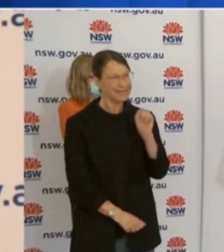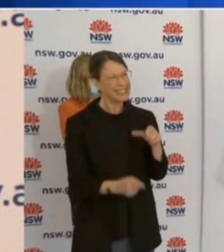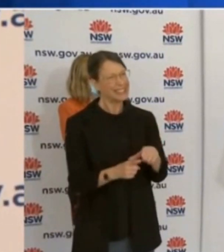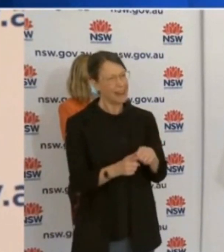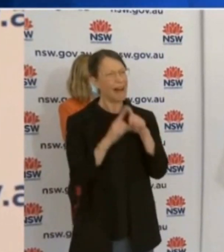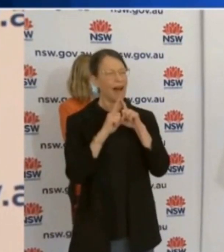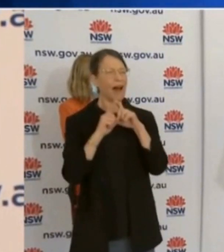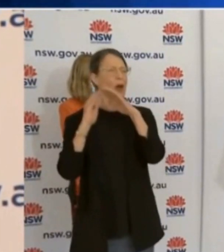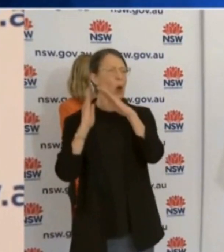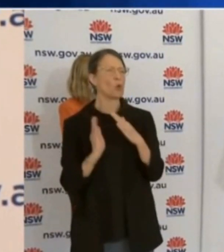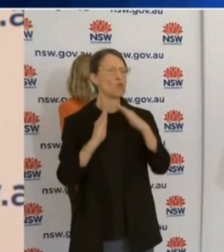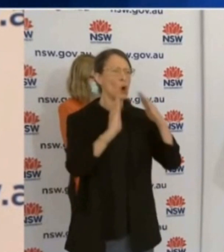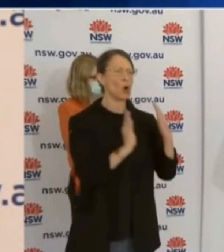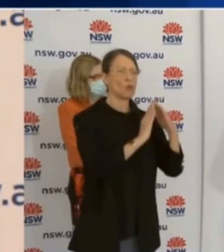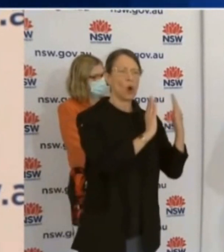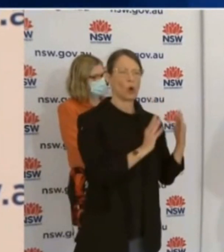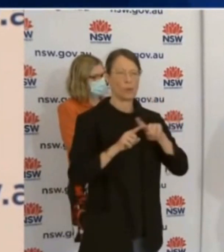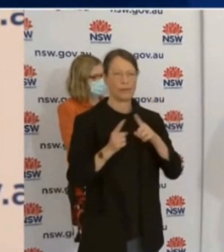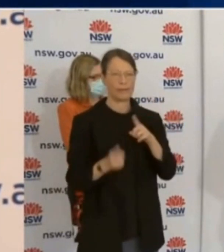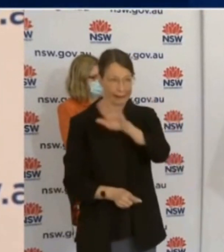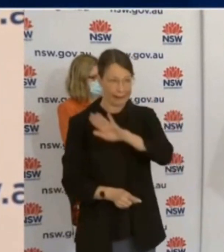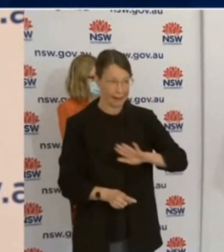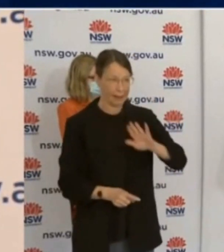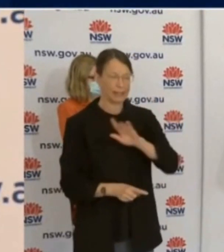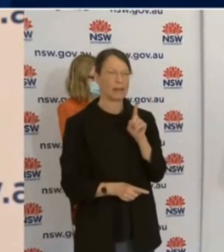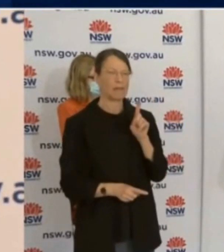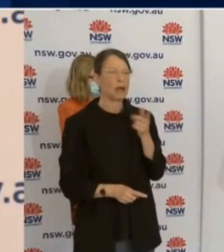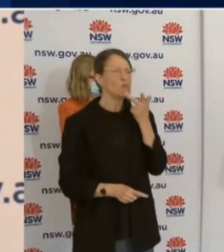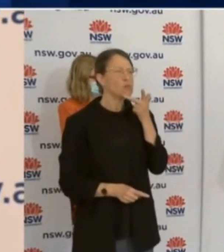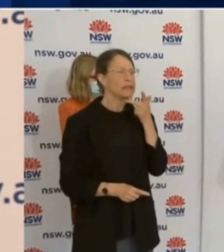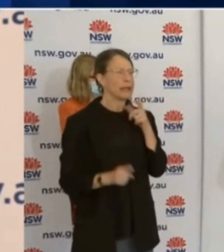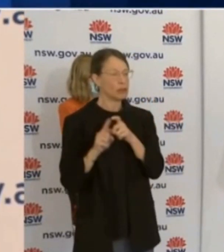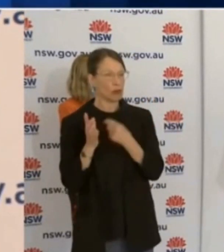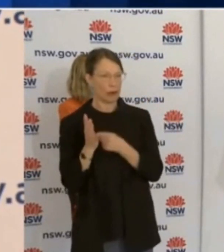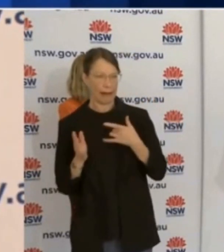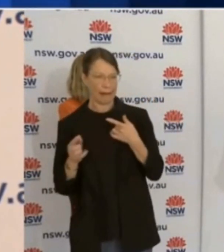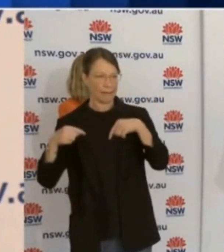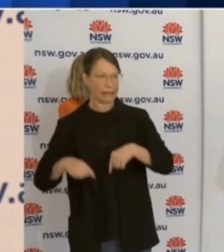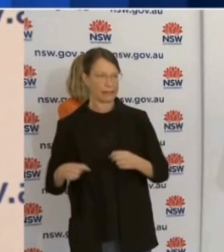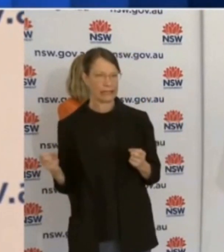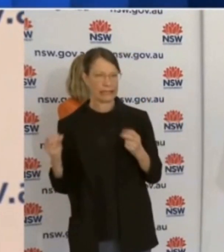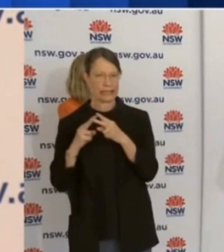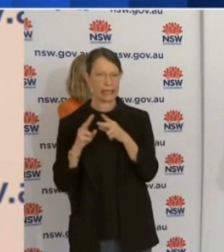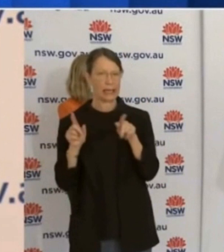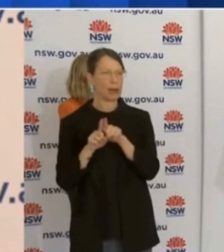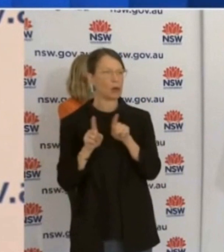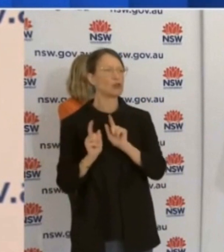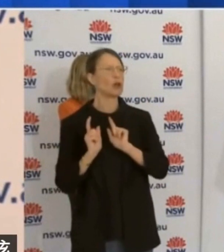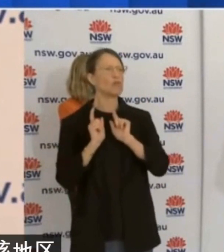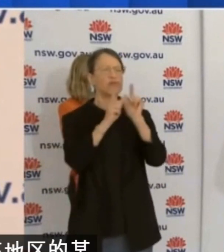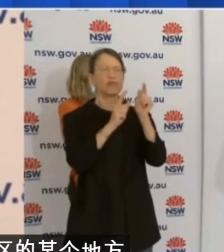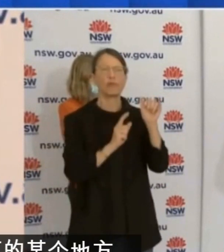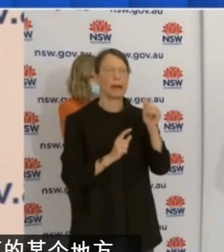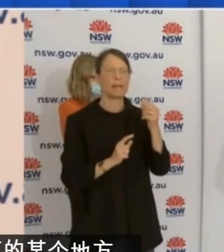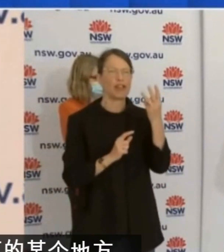but examples would be, for example, if you had a doctor who lived in Sydney but also went to somewhere in the regions for 3 days a